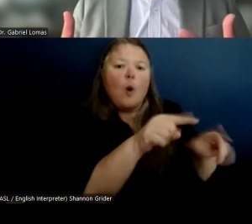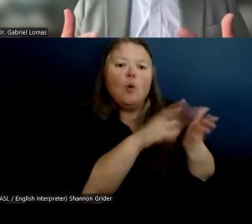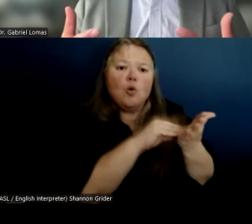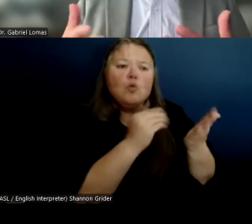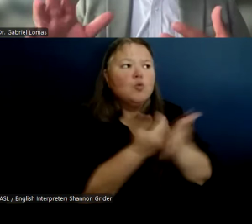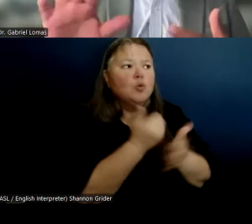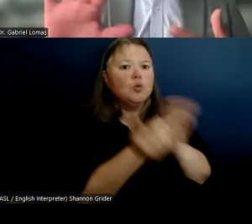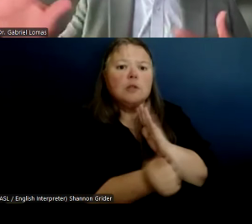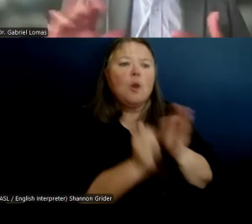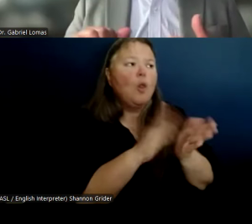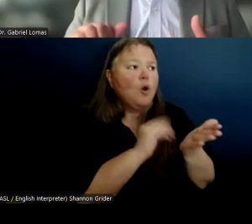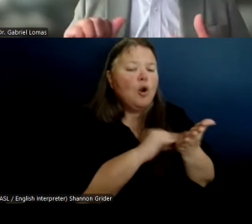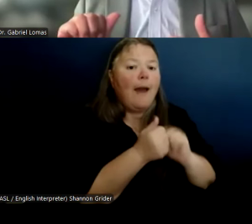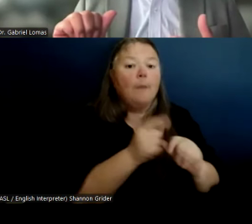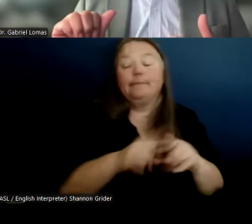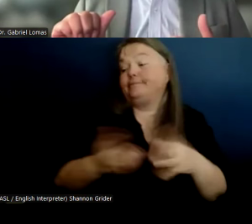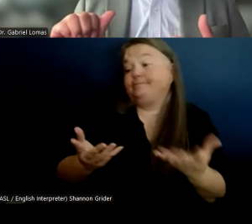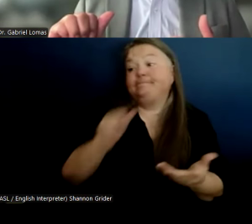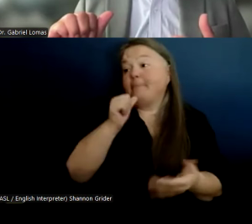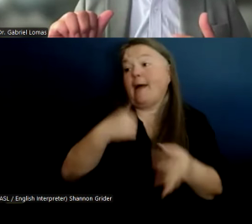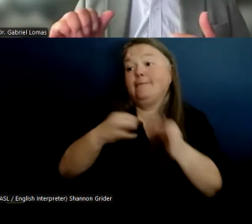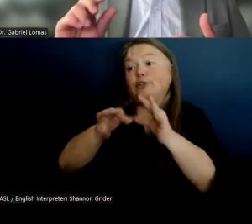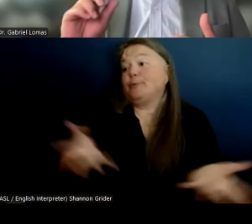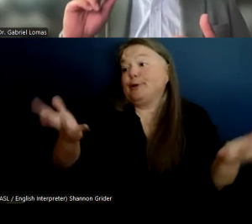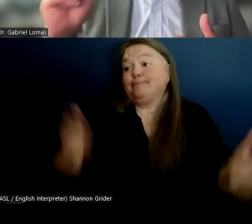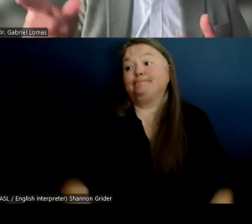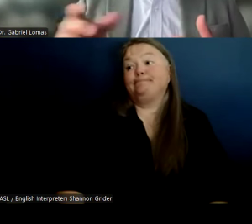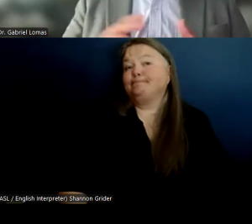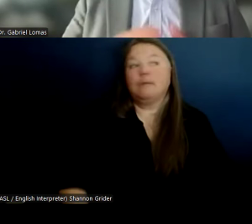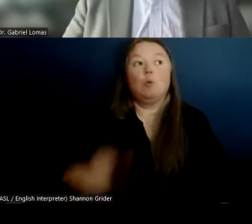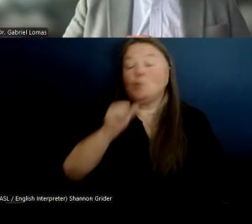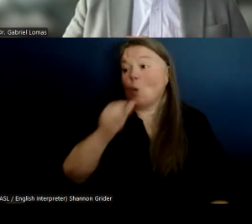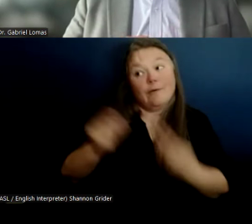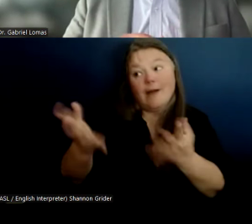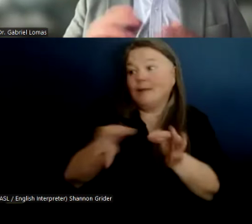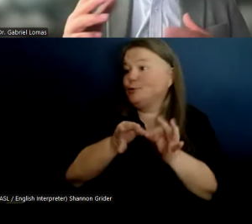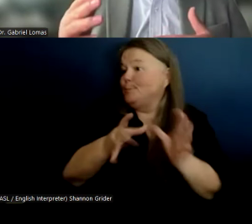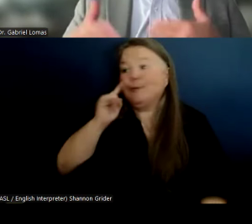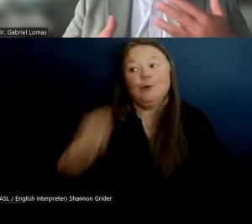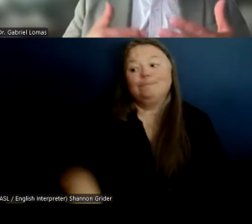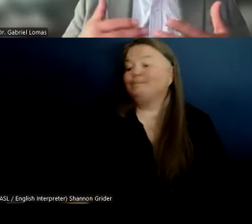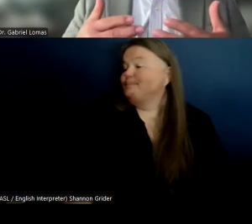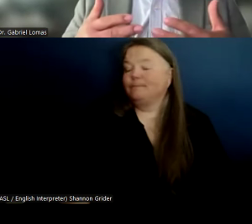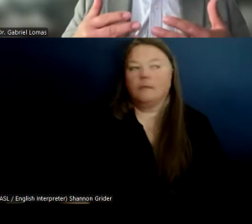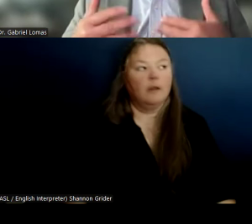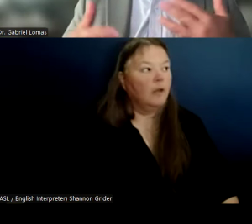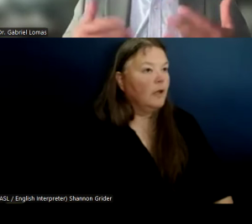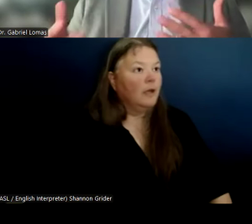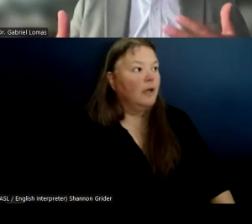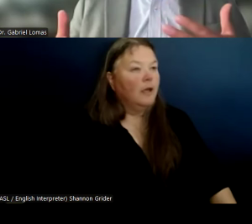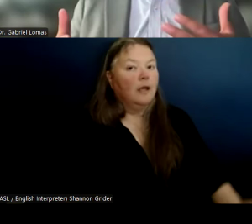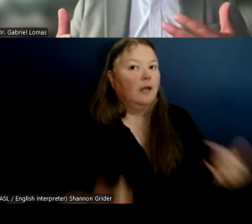skills, but oftentimes they'll say, well, we don't have an interpreter for that, or we will not provide the interpreter for that. And so the deaf person